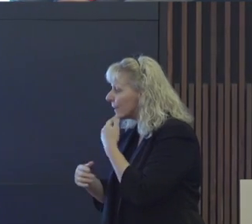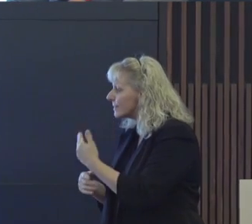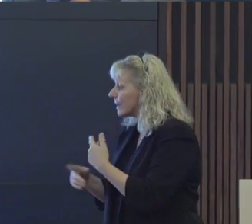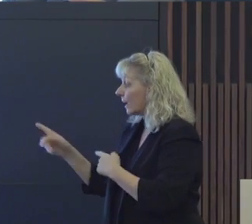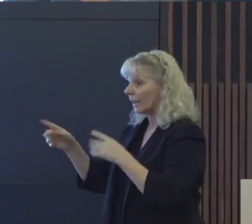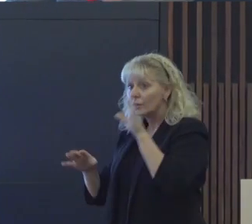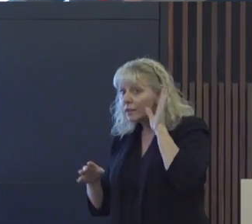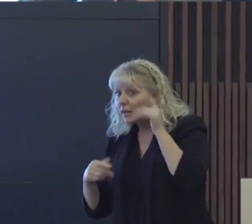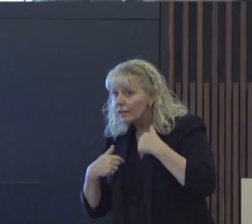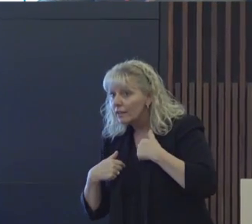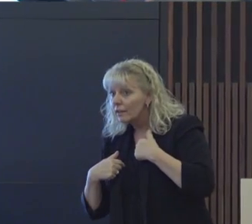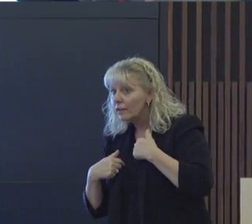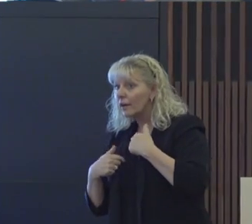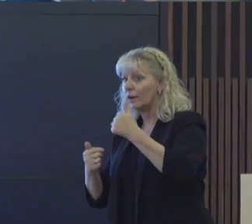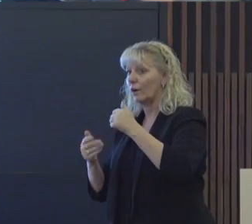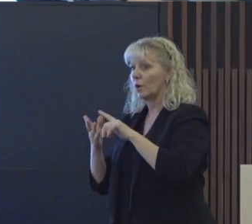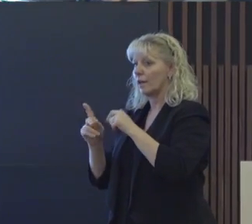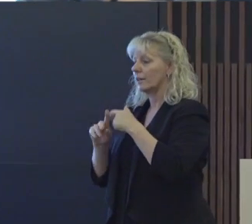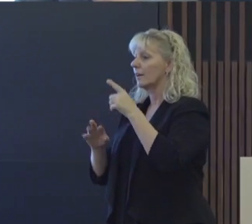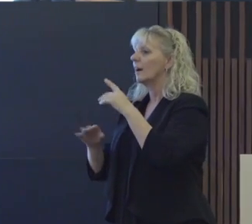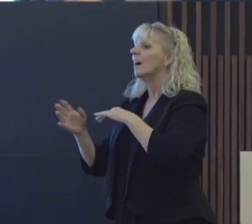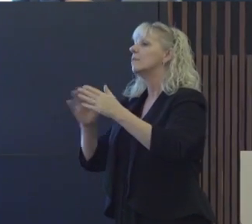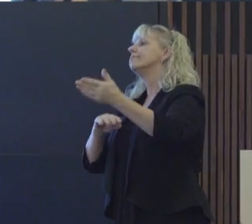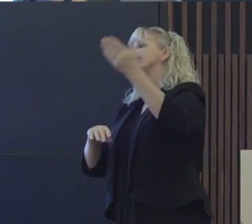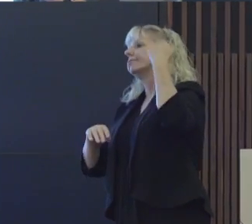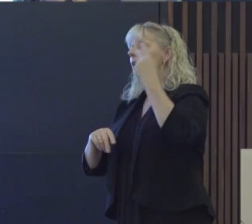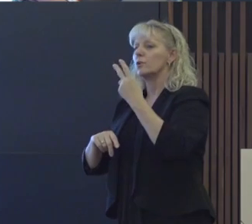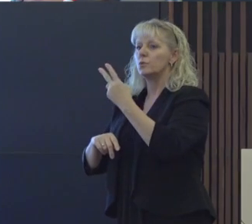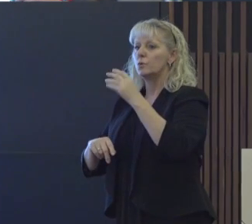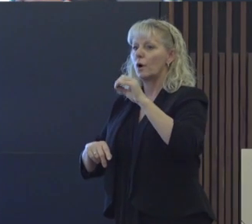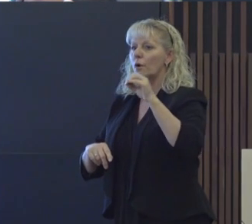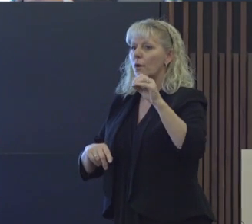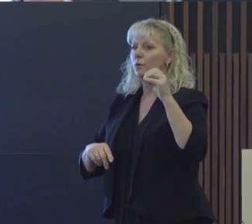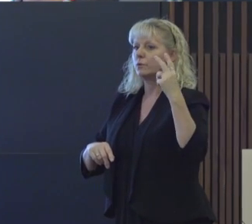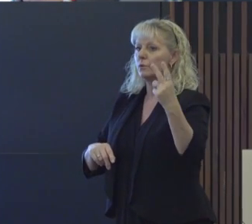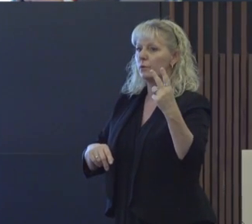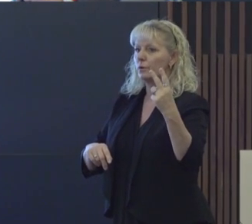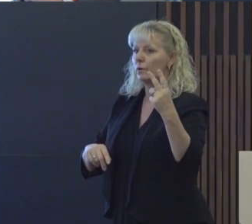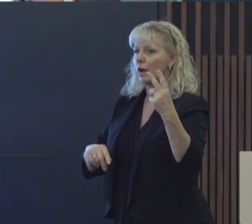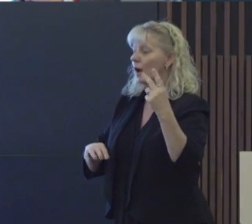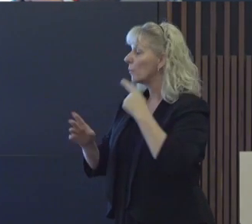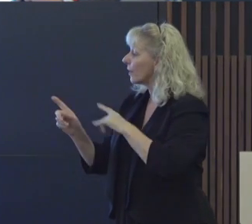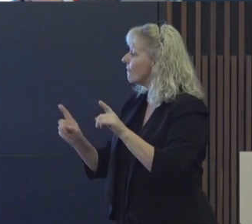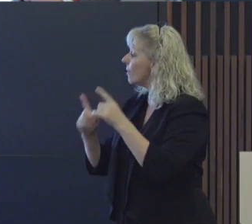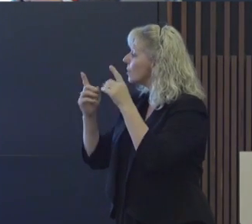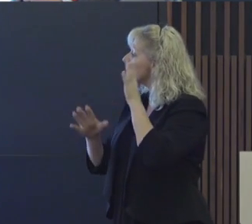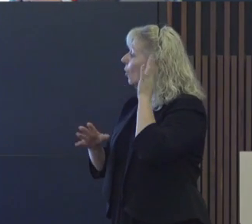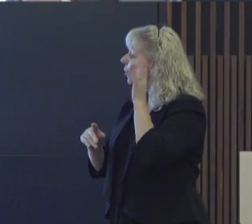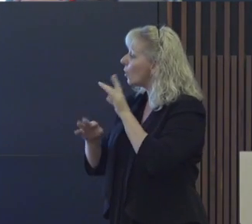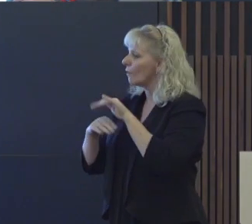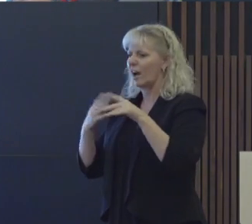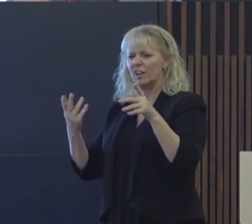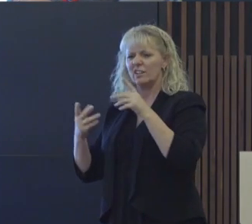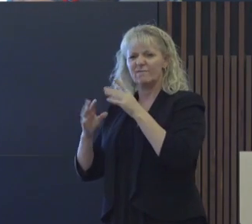can everybody hear me? I guess back in 2002, when I first heard about the